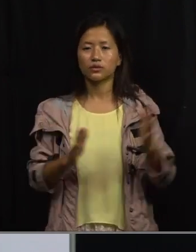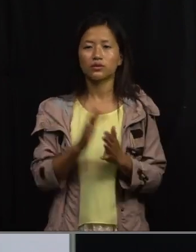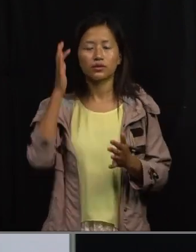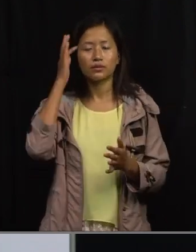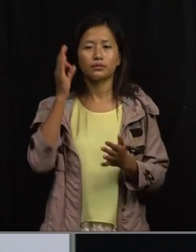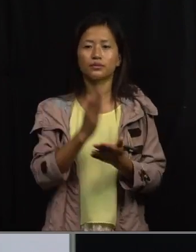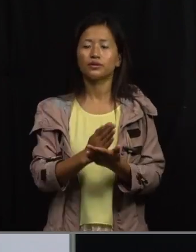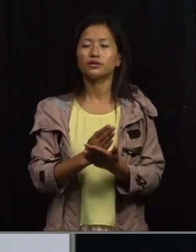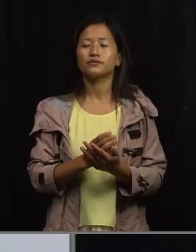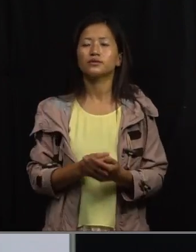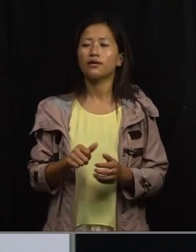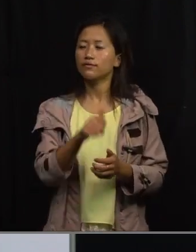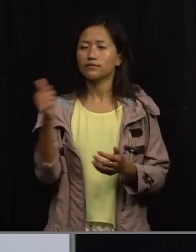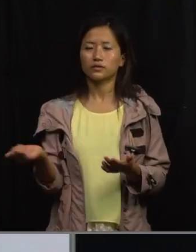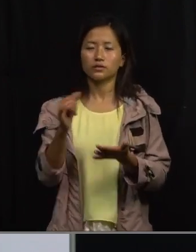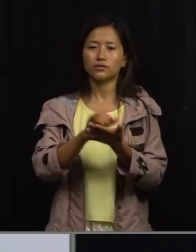in the life after death.